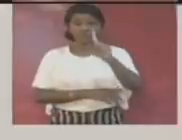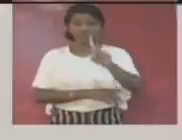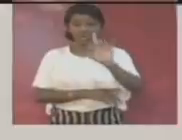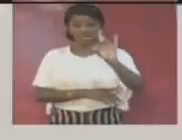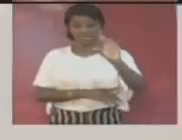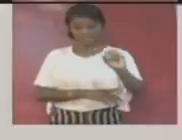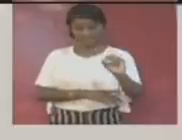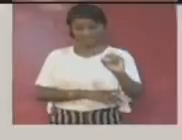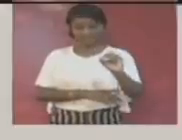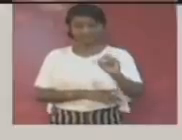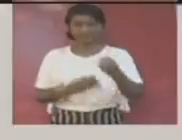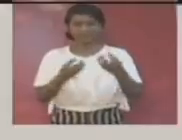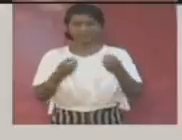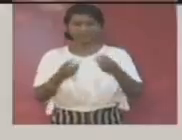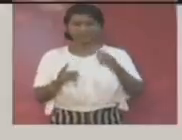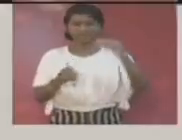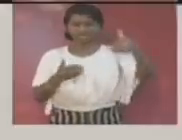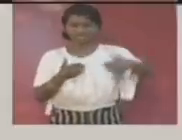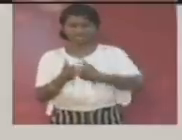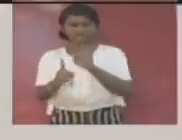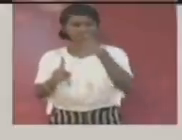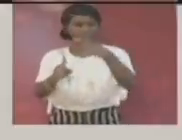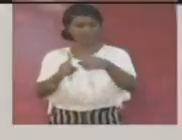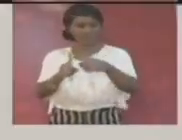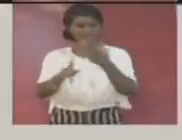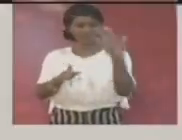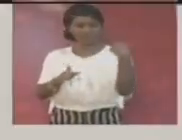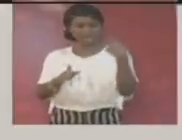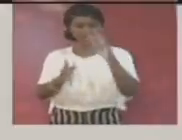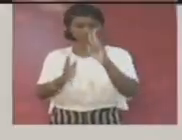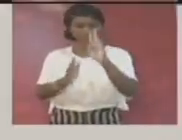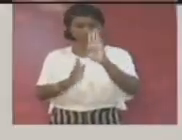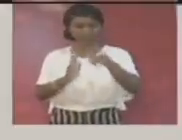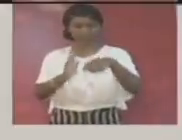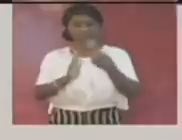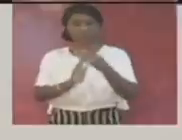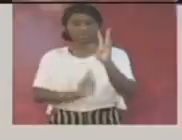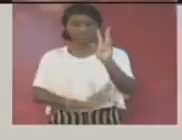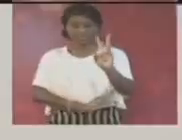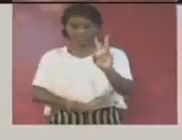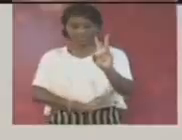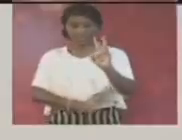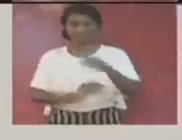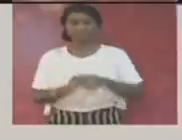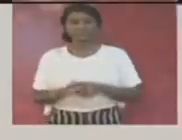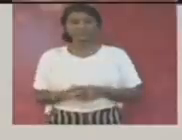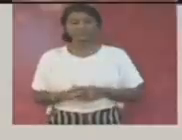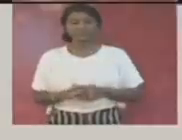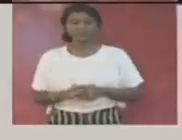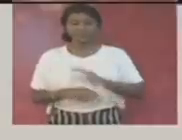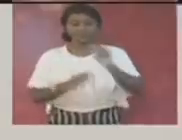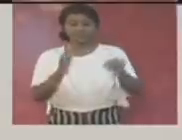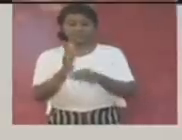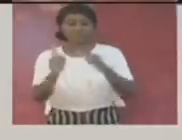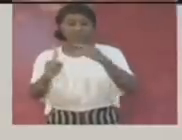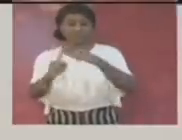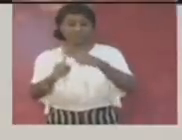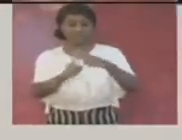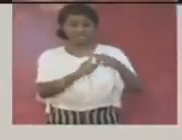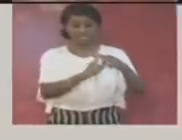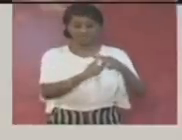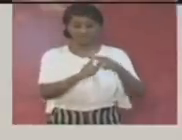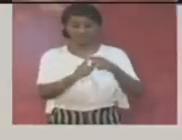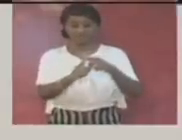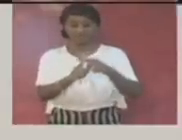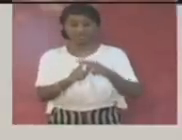82,180. The number of new positives recorded over the last 24-hour period, 6. The total positives in country so